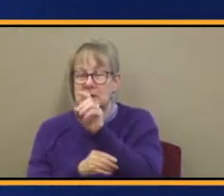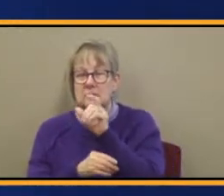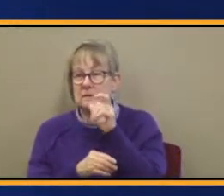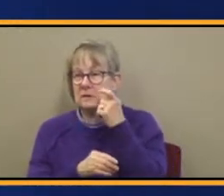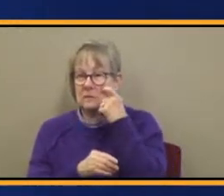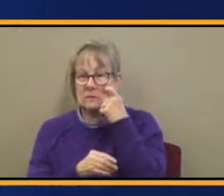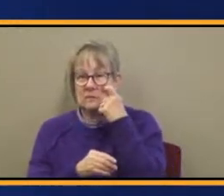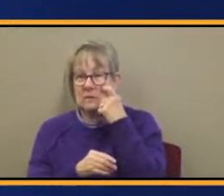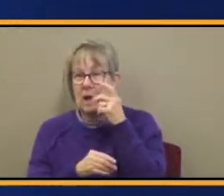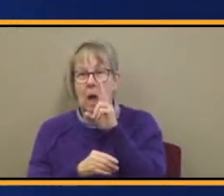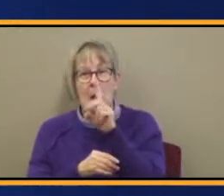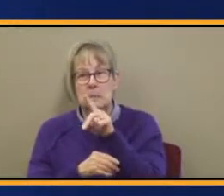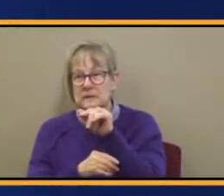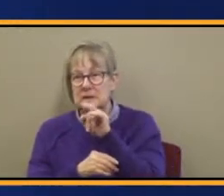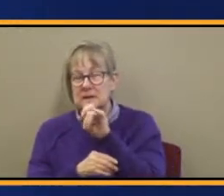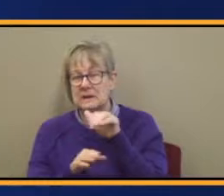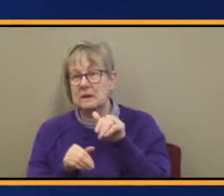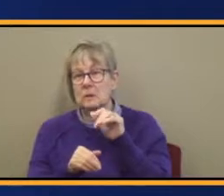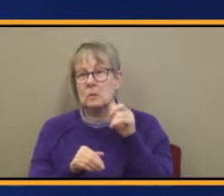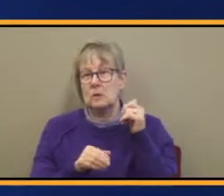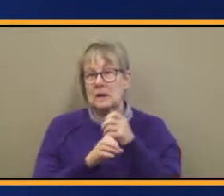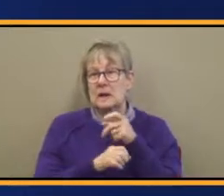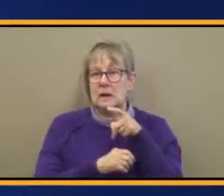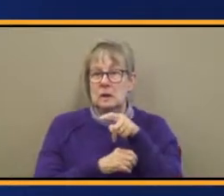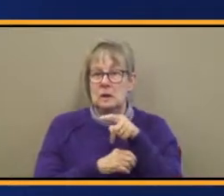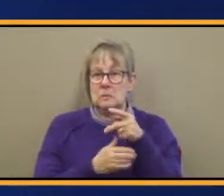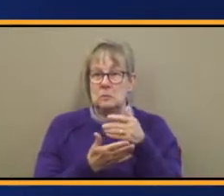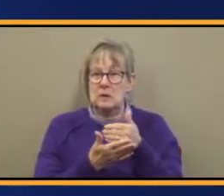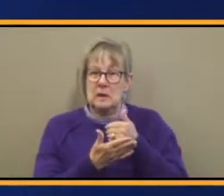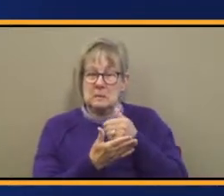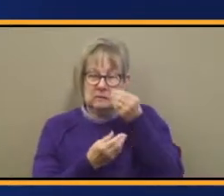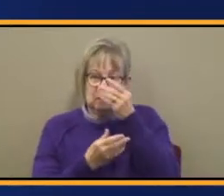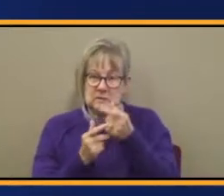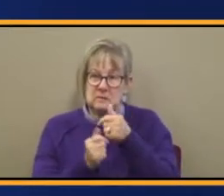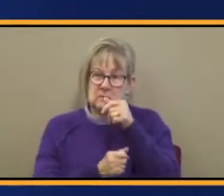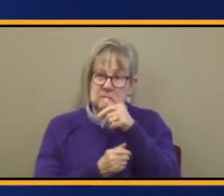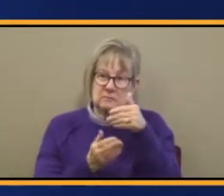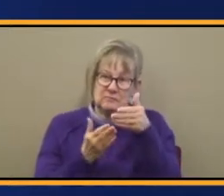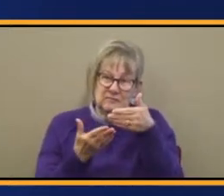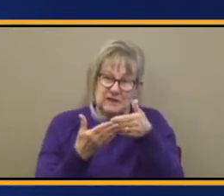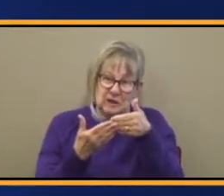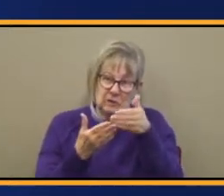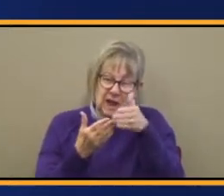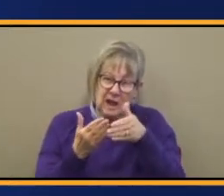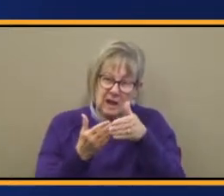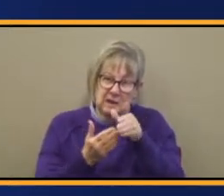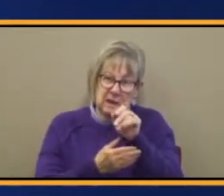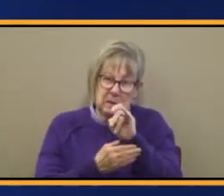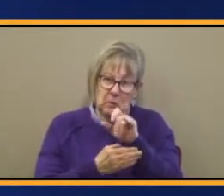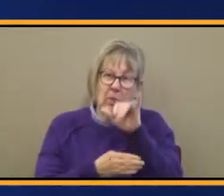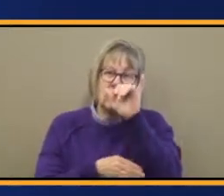yet. We won't actually get preliminary information until later in April, towards the end of April. And so at that point in time, they're gonna provide